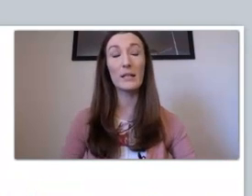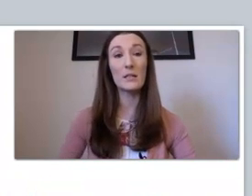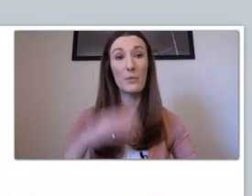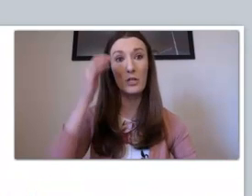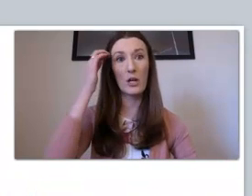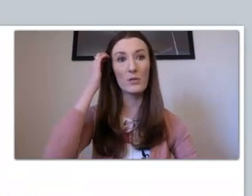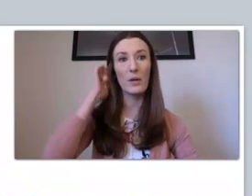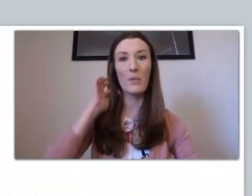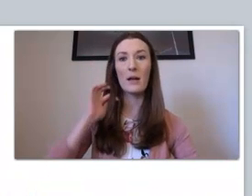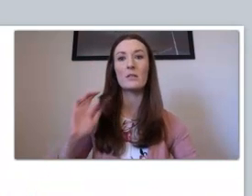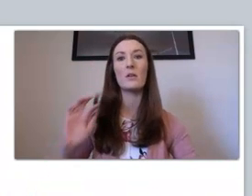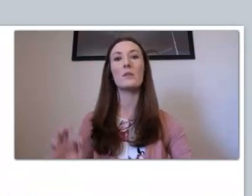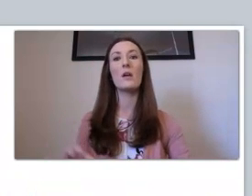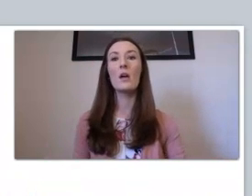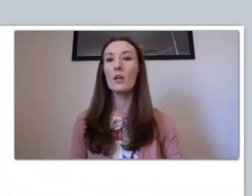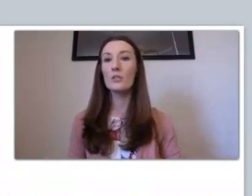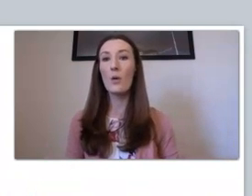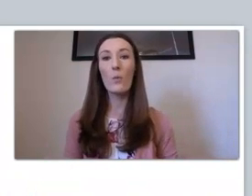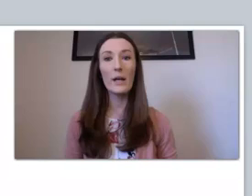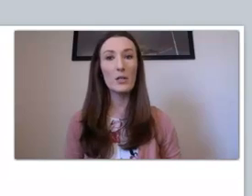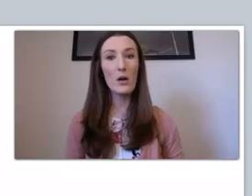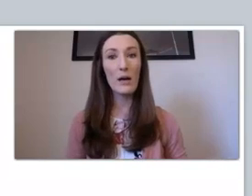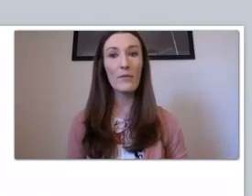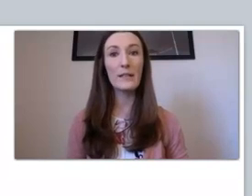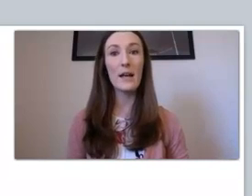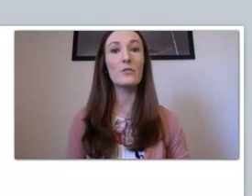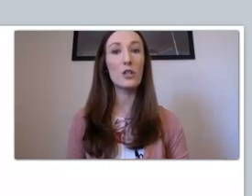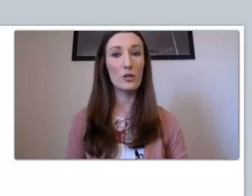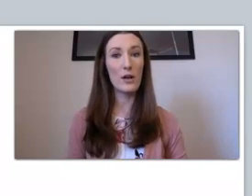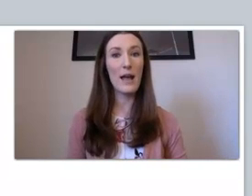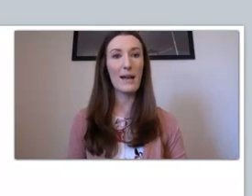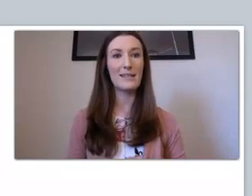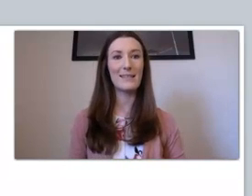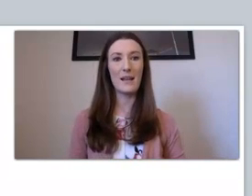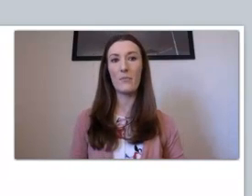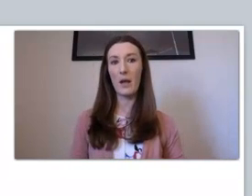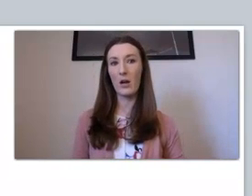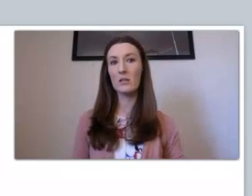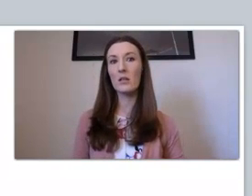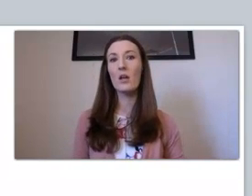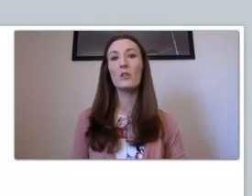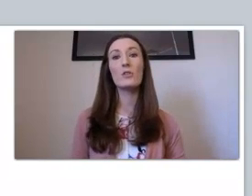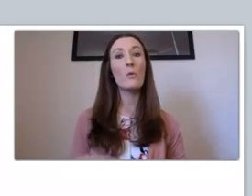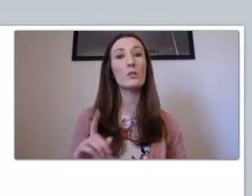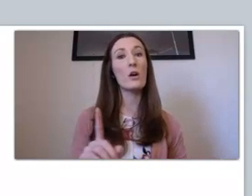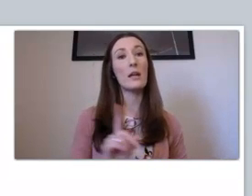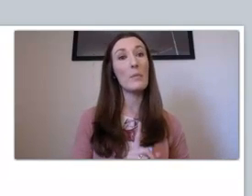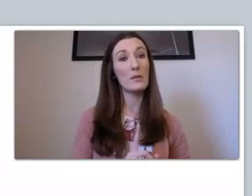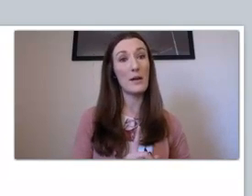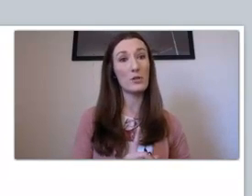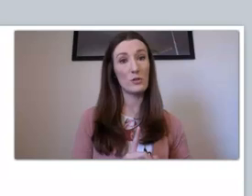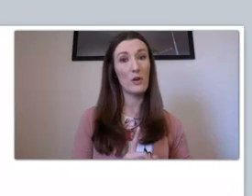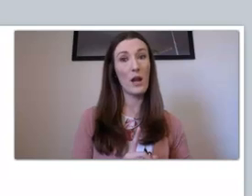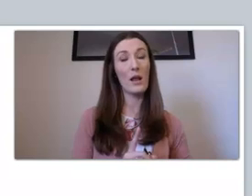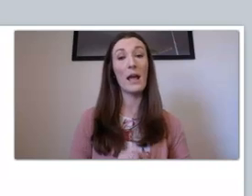number 1 because it's a ratio, so we can practice those. So 1 in 12 deaf children has deaf parents. So we're talking